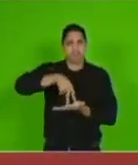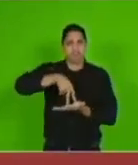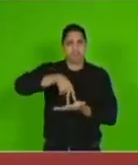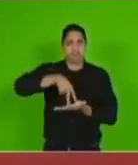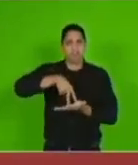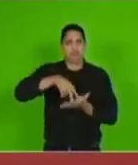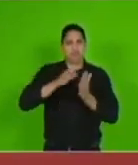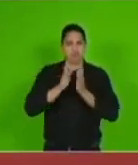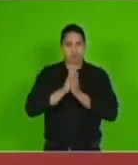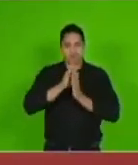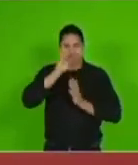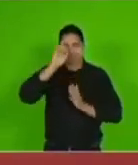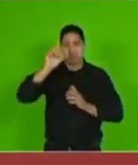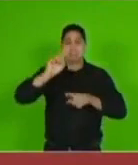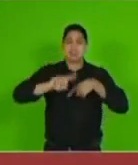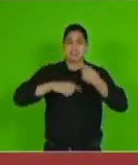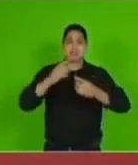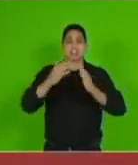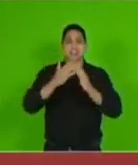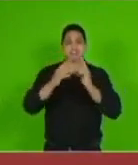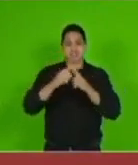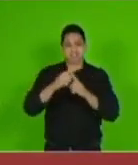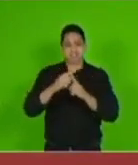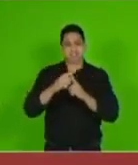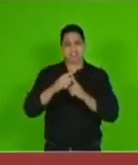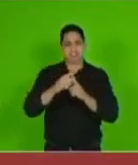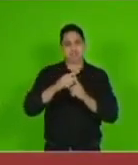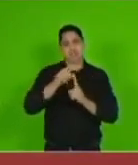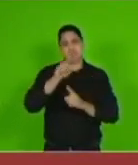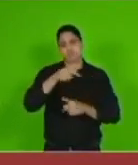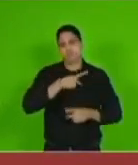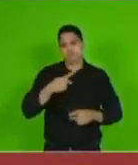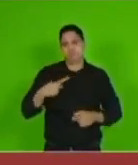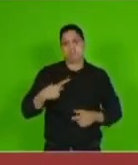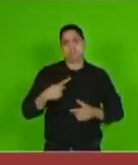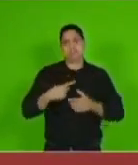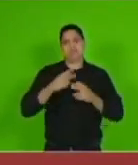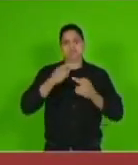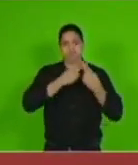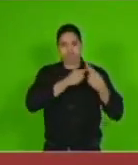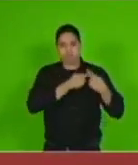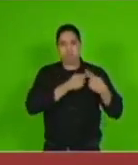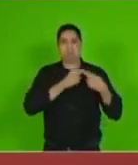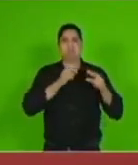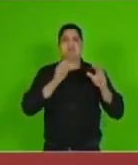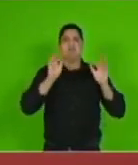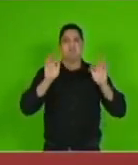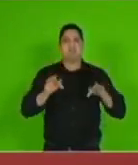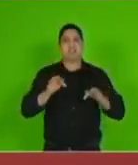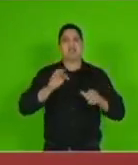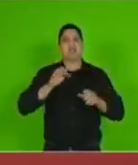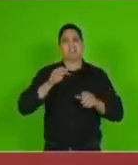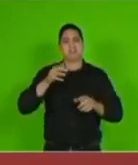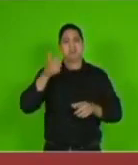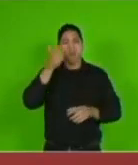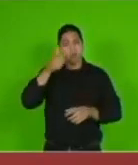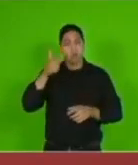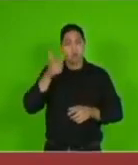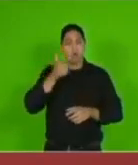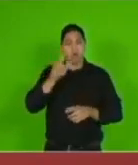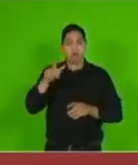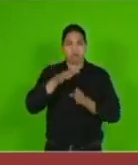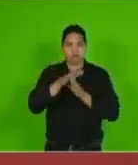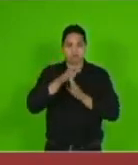be ending the service in this moment. Everyone can be standing so we can pray. The pastors